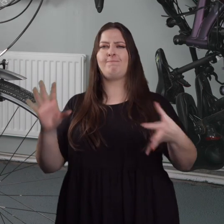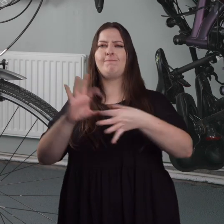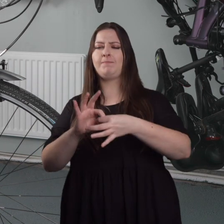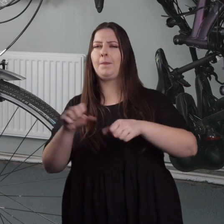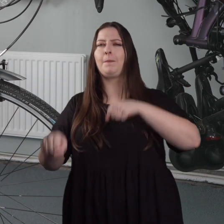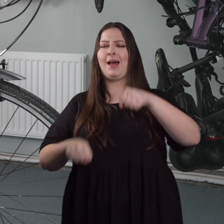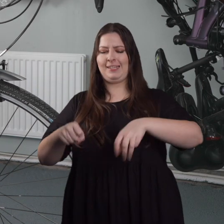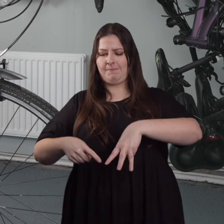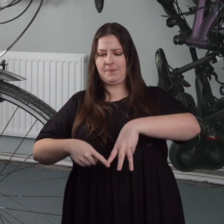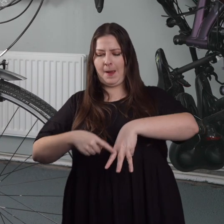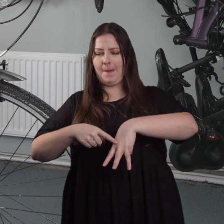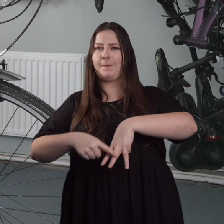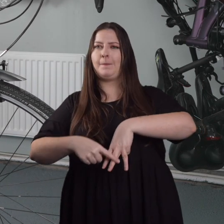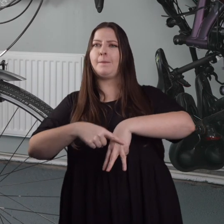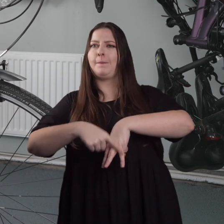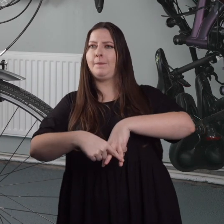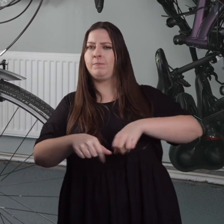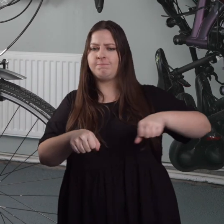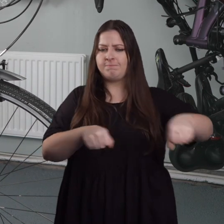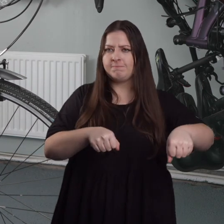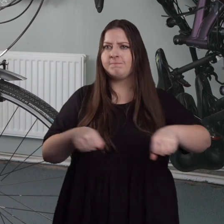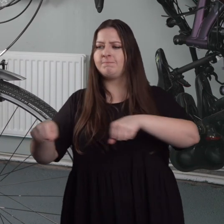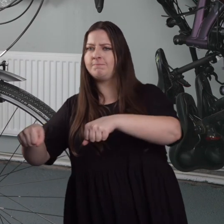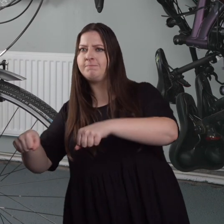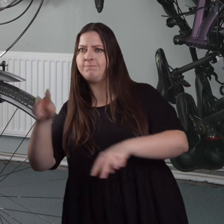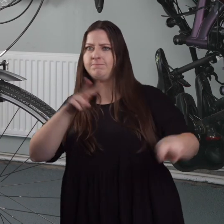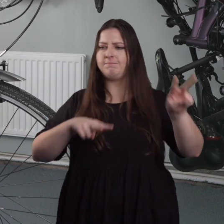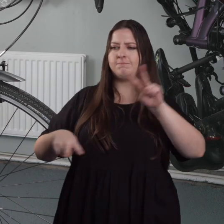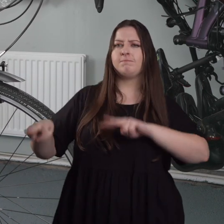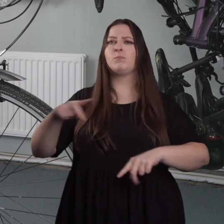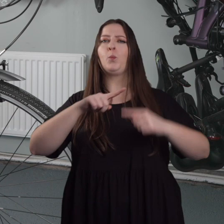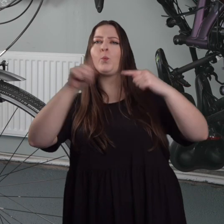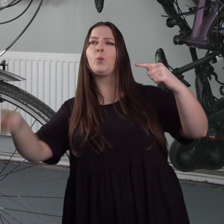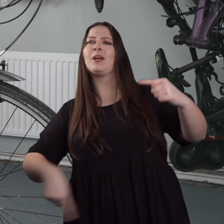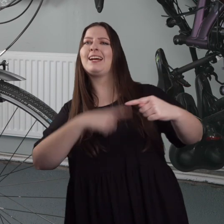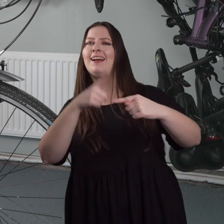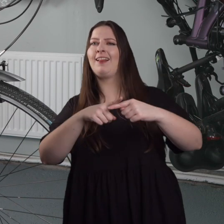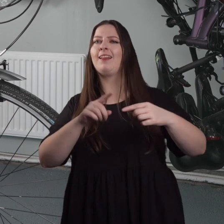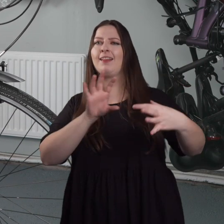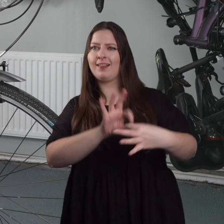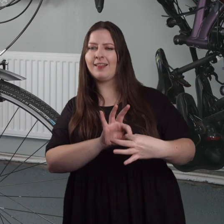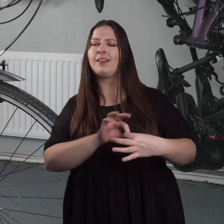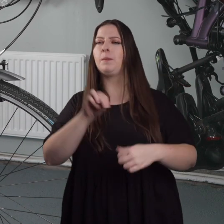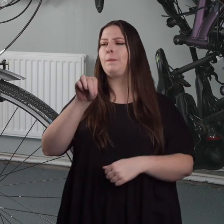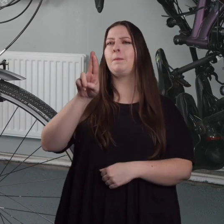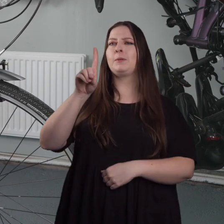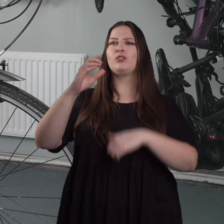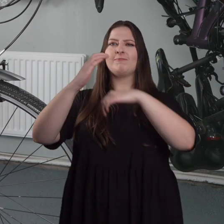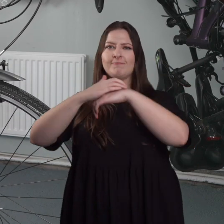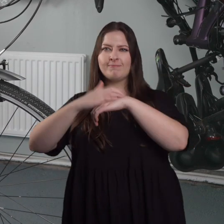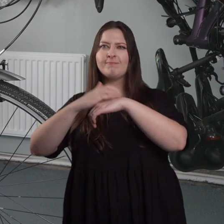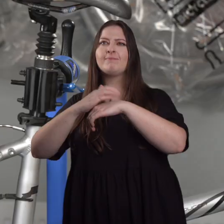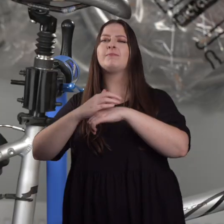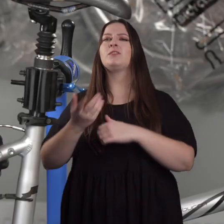that are attached to the bike, like the wheel axles, mudguards, and carrier rack.